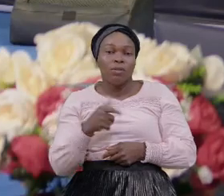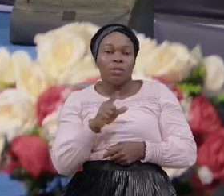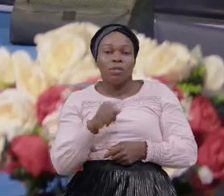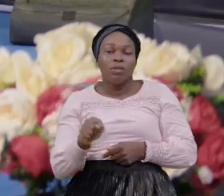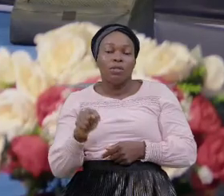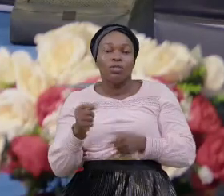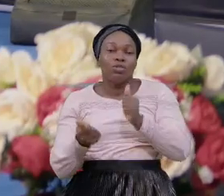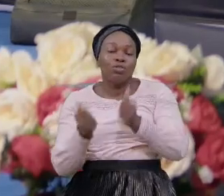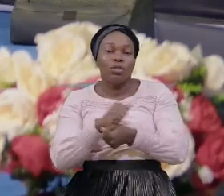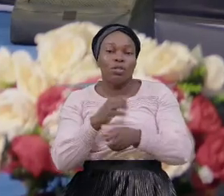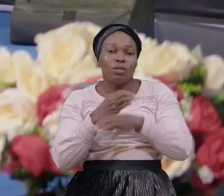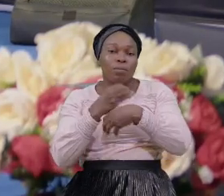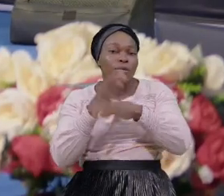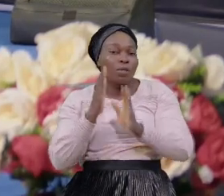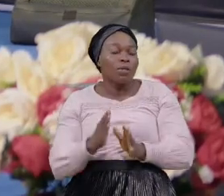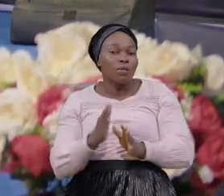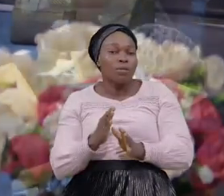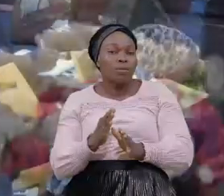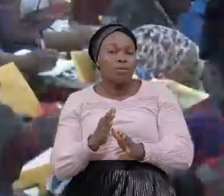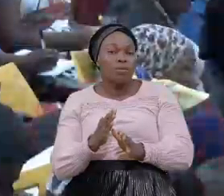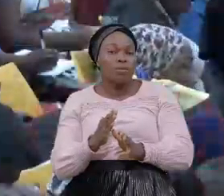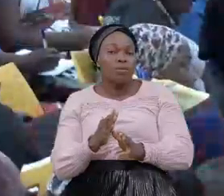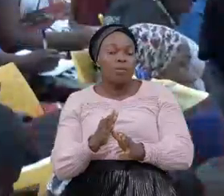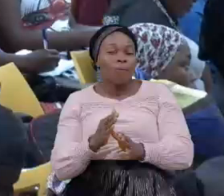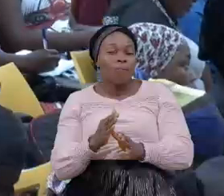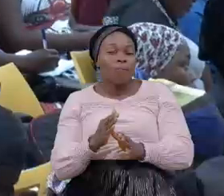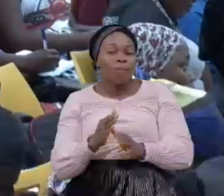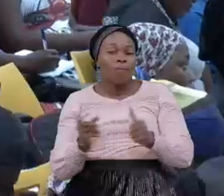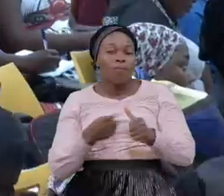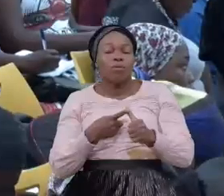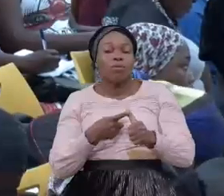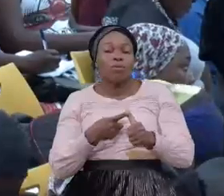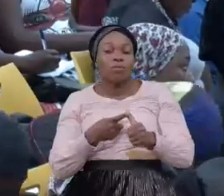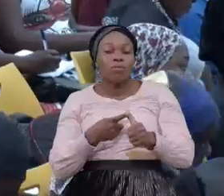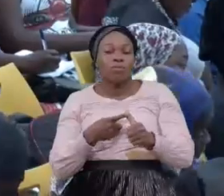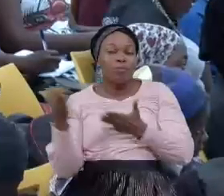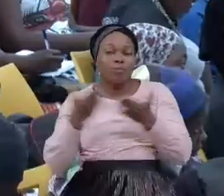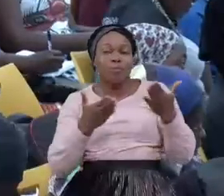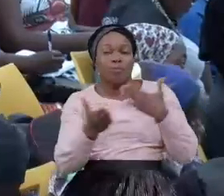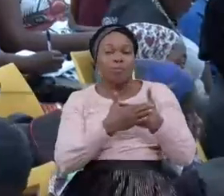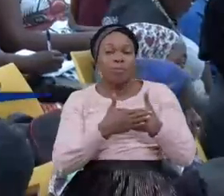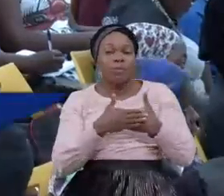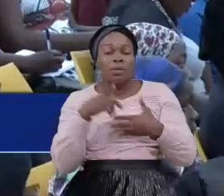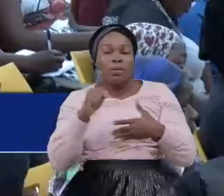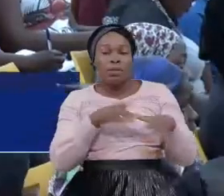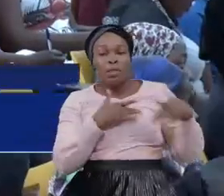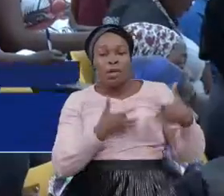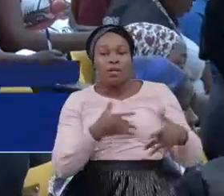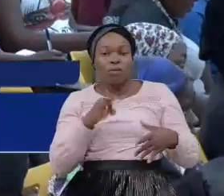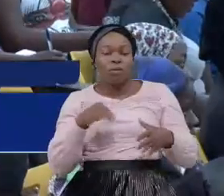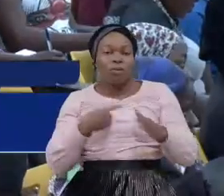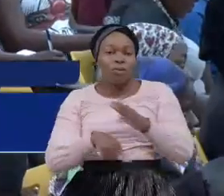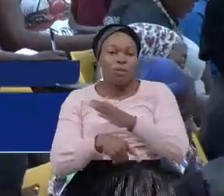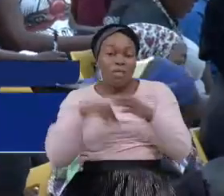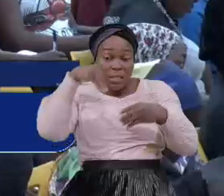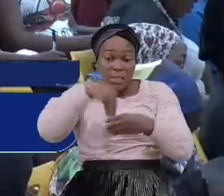our inner world. Recovering the heart of our inner world. There is an